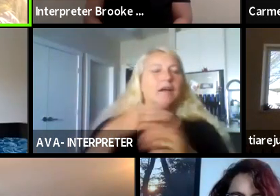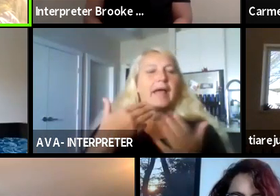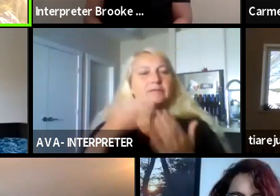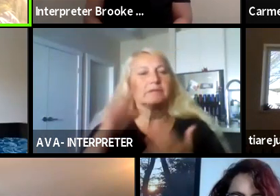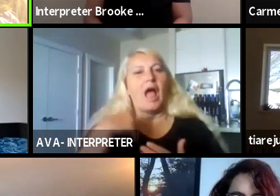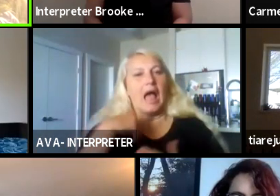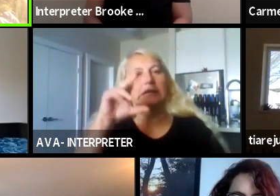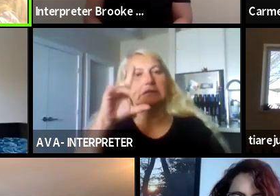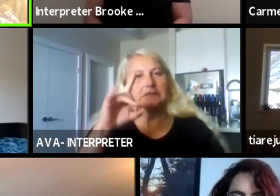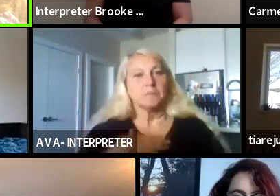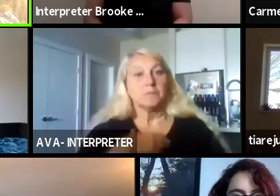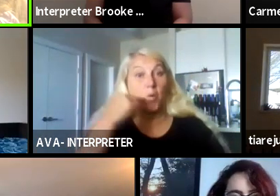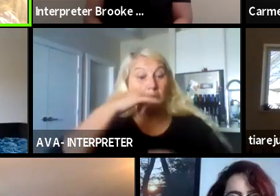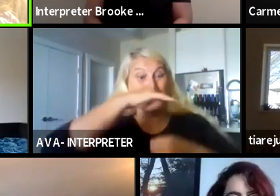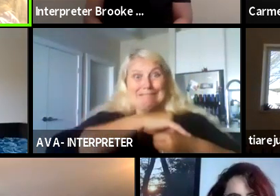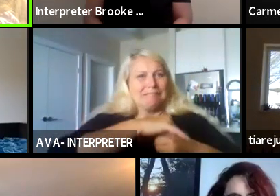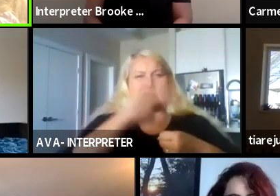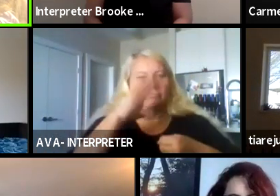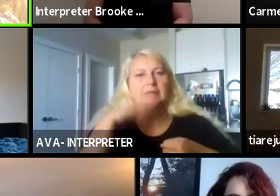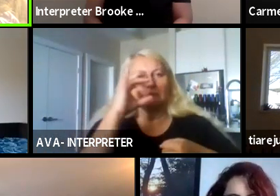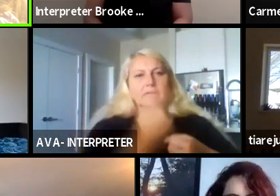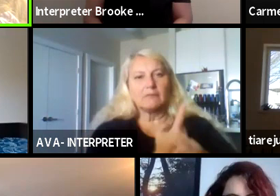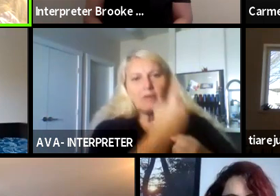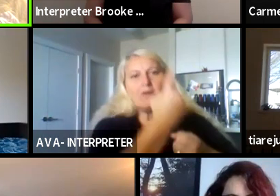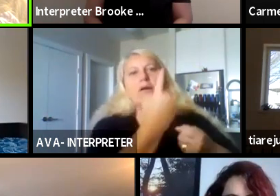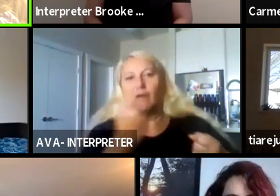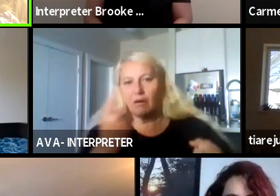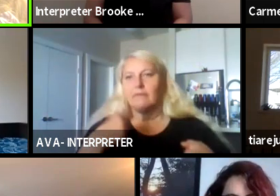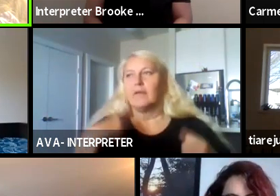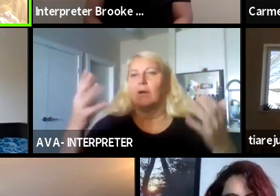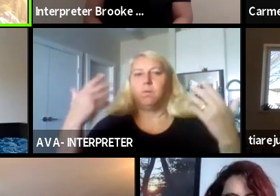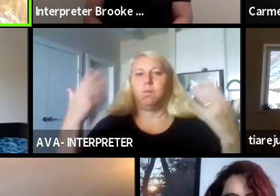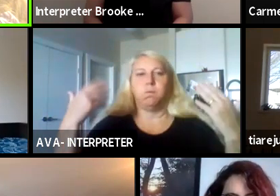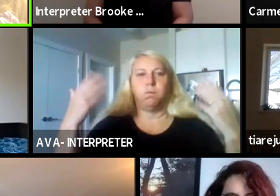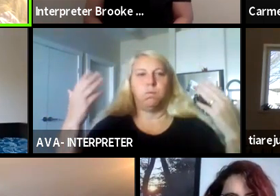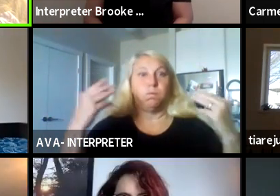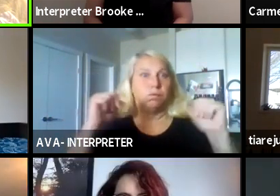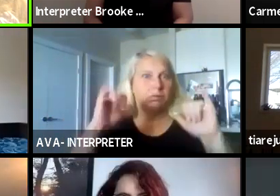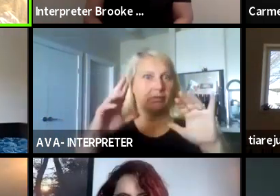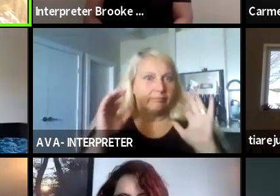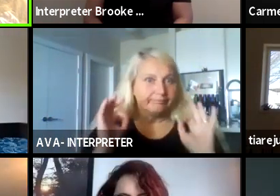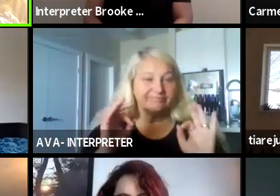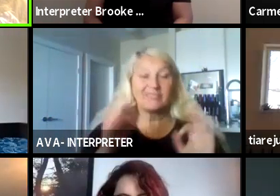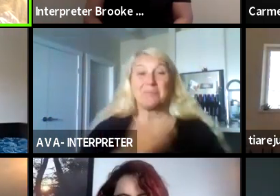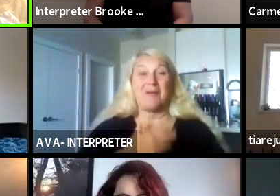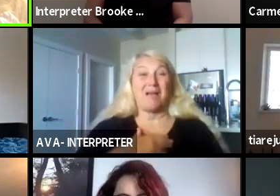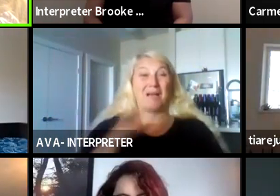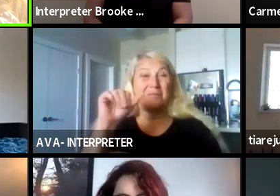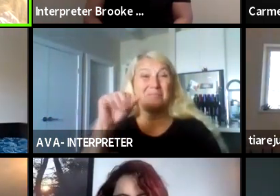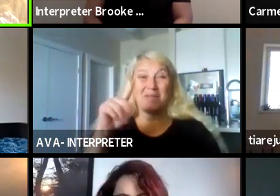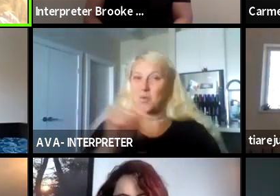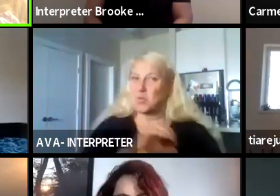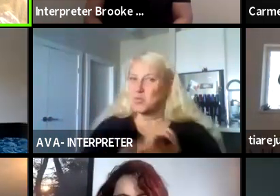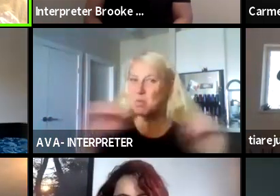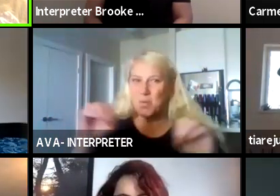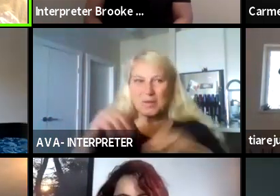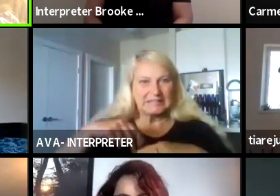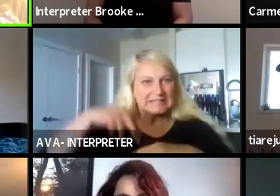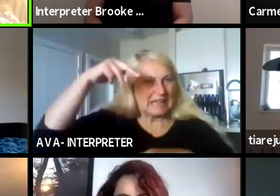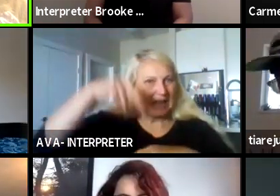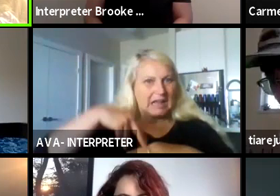So I'm feeling a little bit welcomed by the fresh air. I have an apartment with no stairs, so I'm feeling a little bit